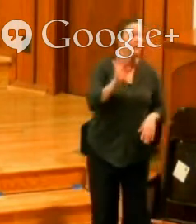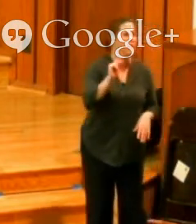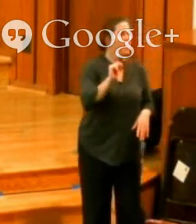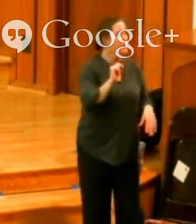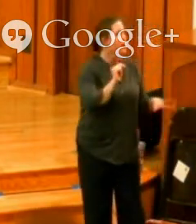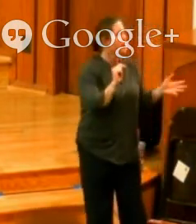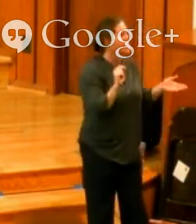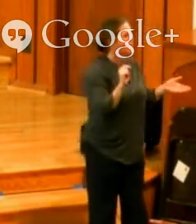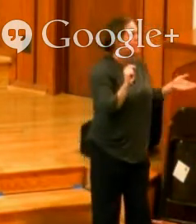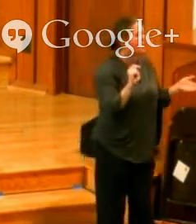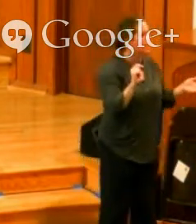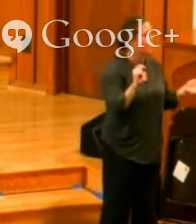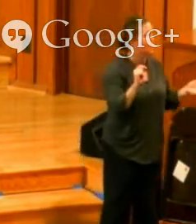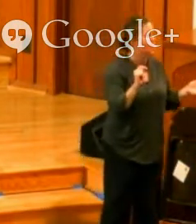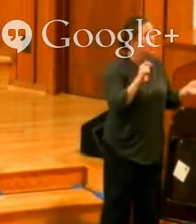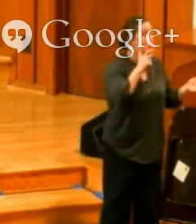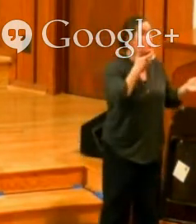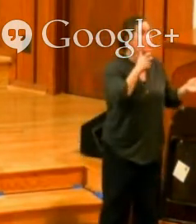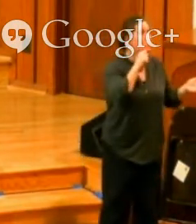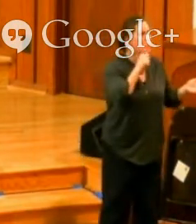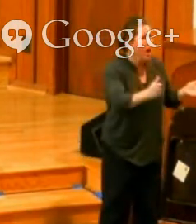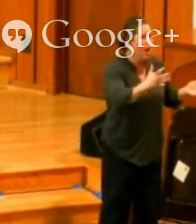Why would you not want to see that?